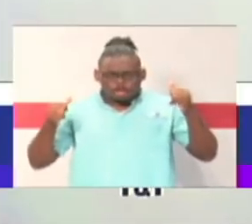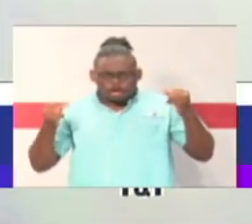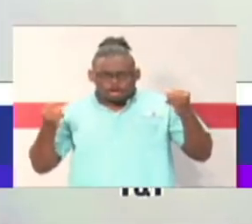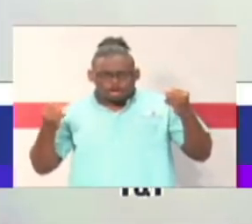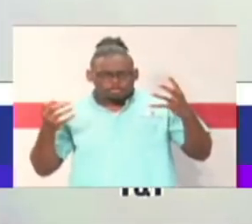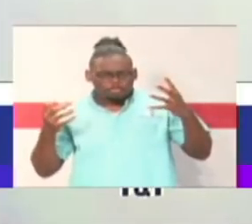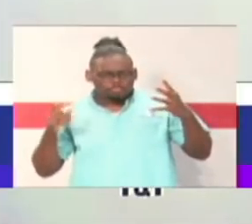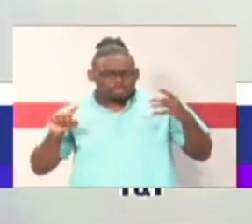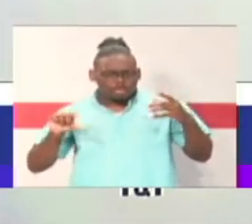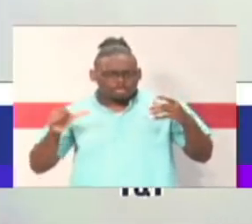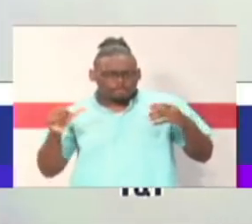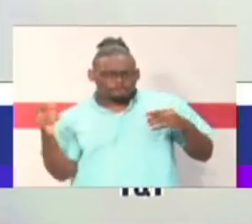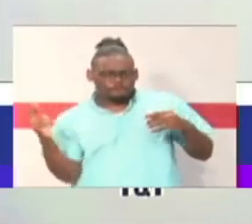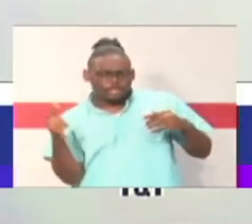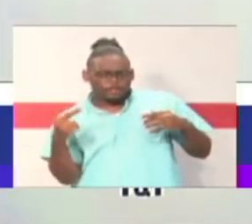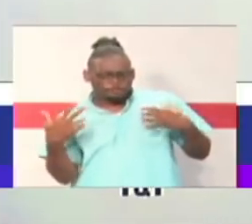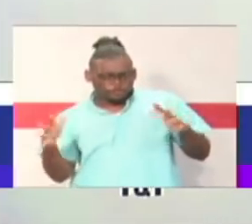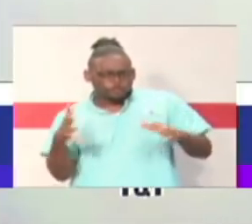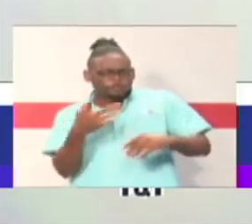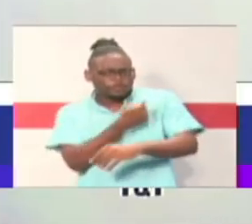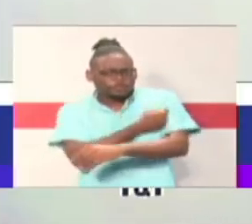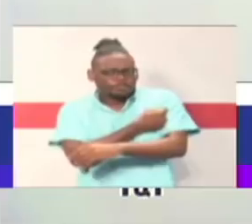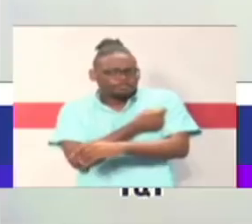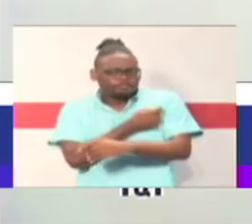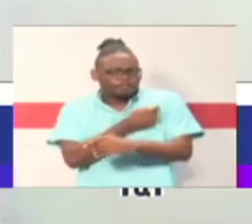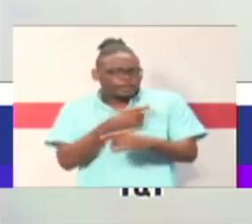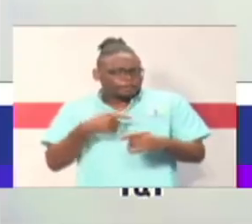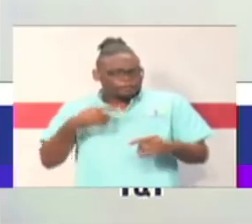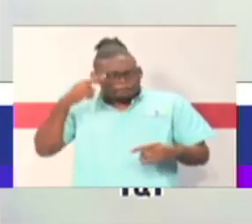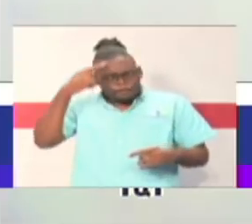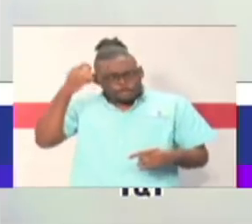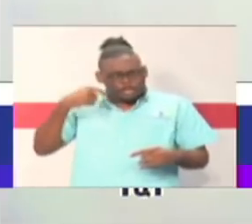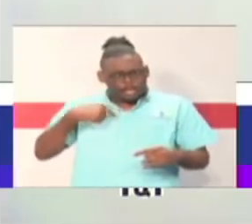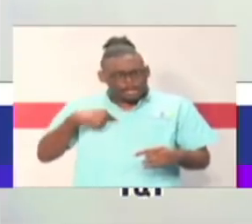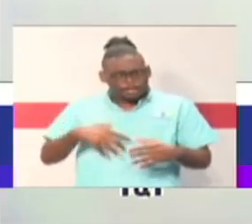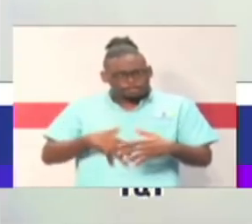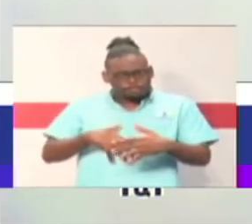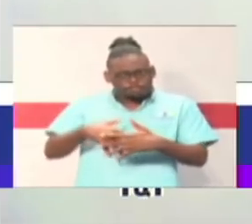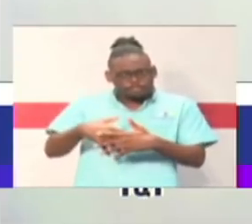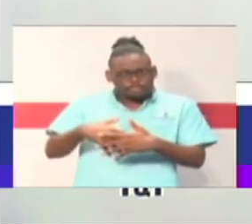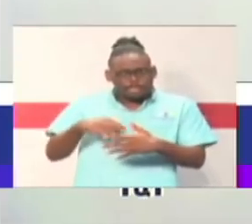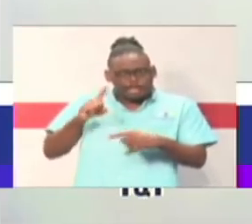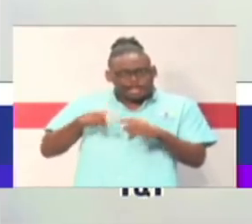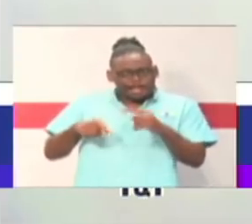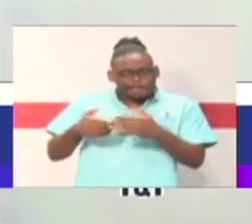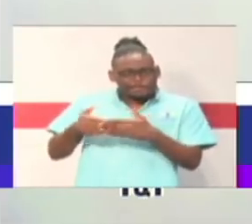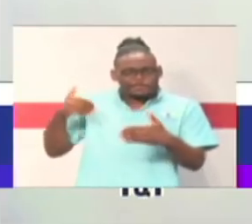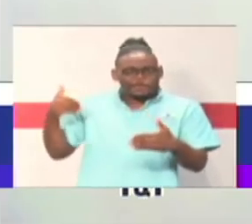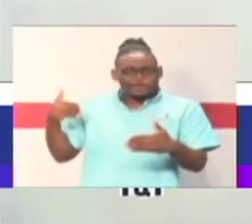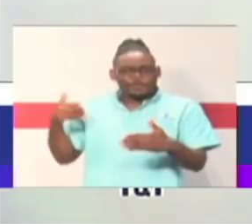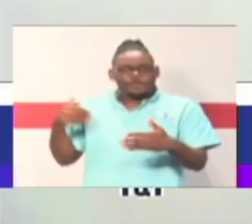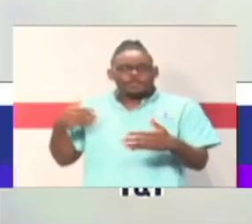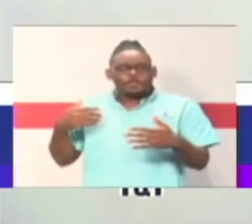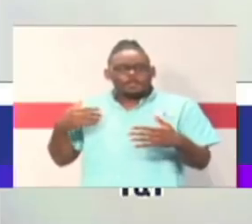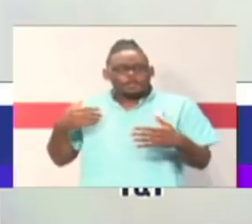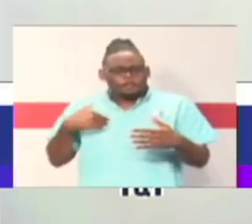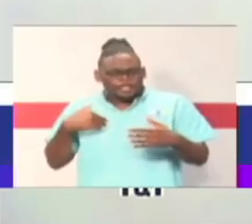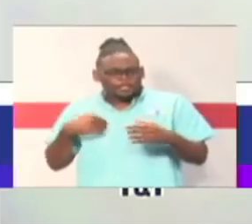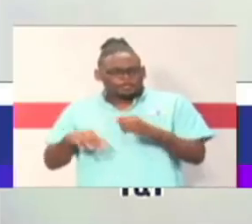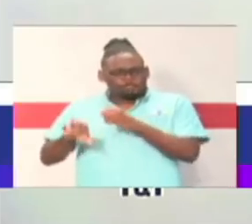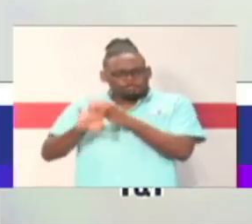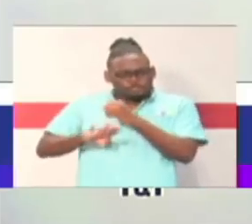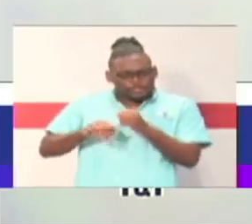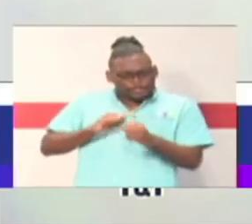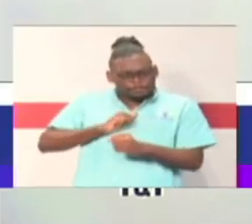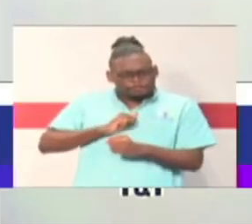year, but I was not because of my pregnancy. Even though I was taking all the precautions, I was constantly worried whether I